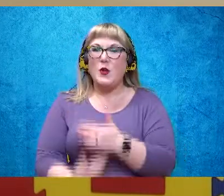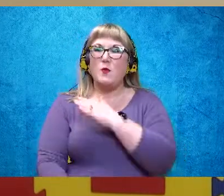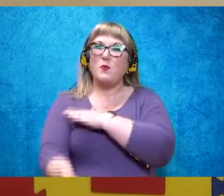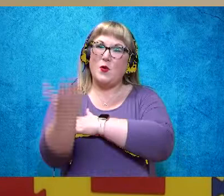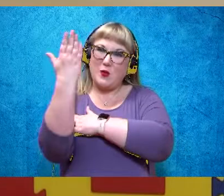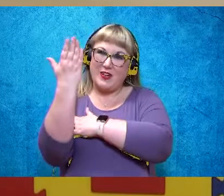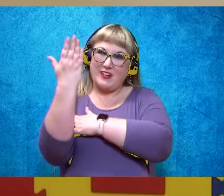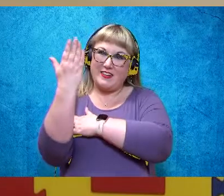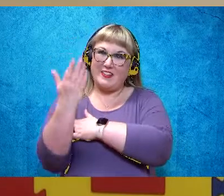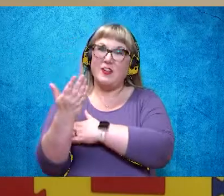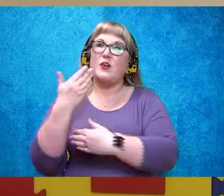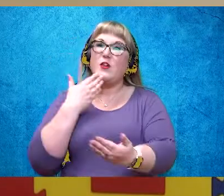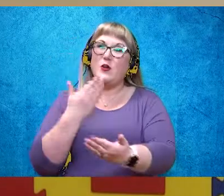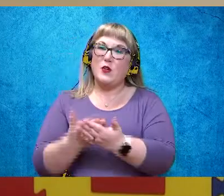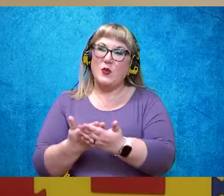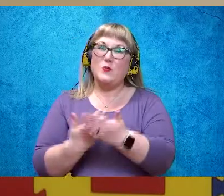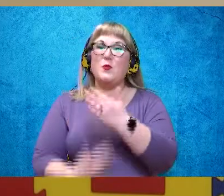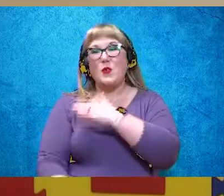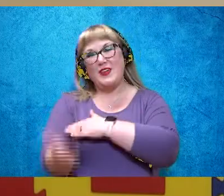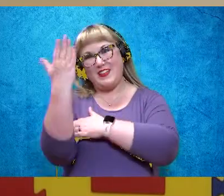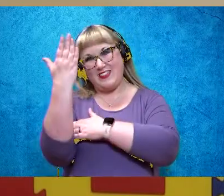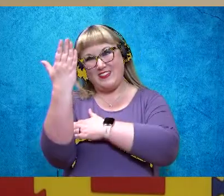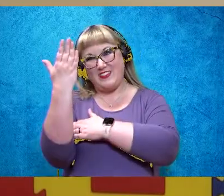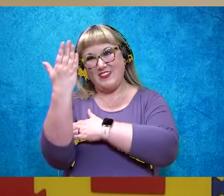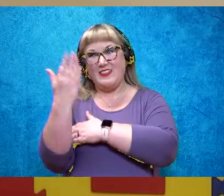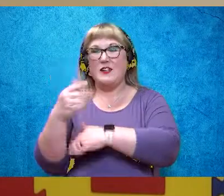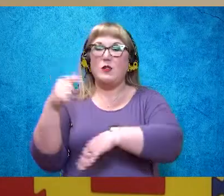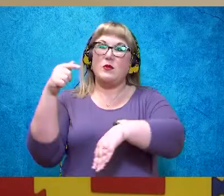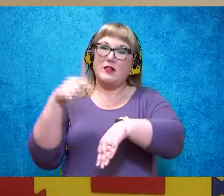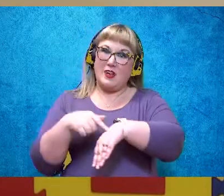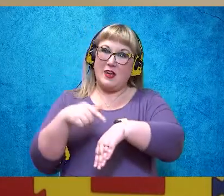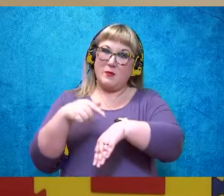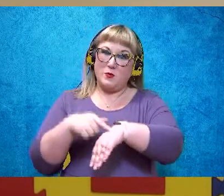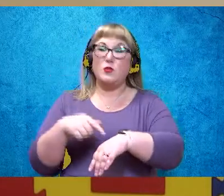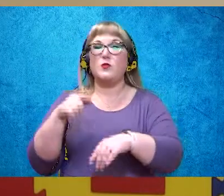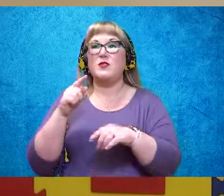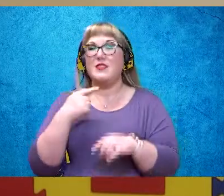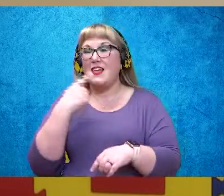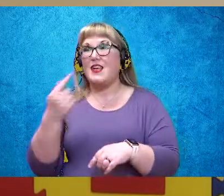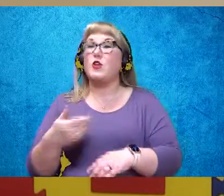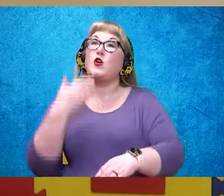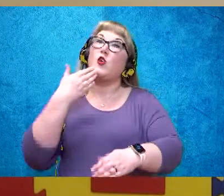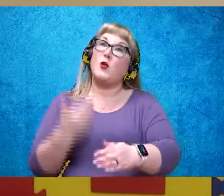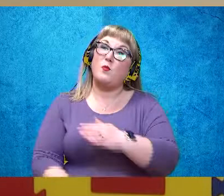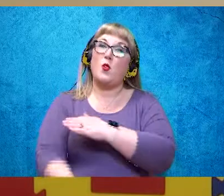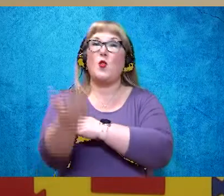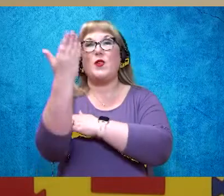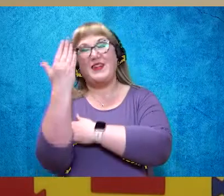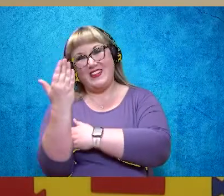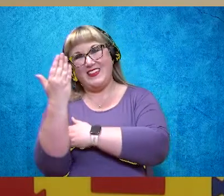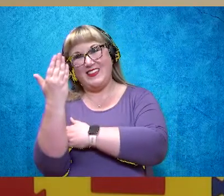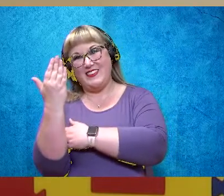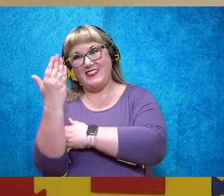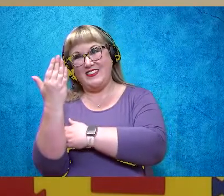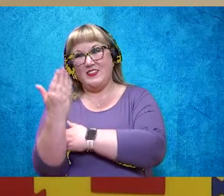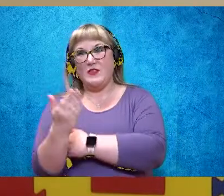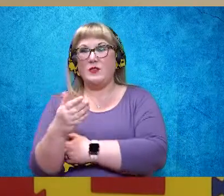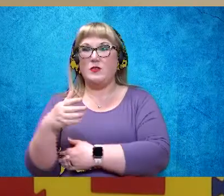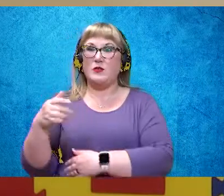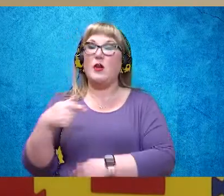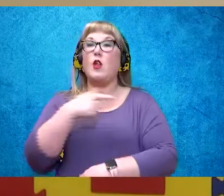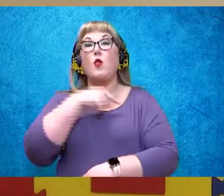Good morning, good morning. Oh, it's time to say good morning.